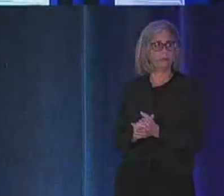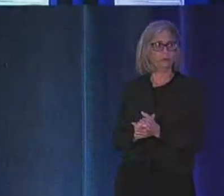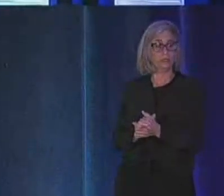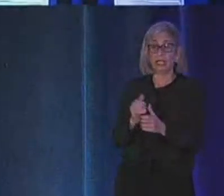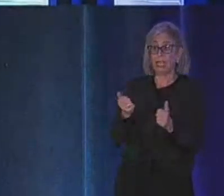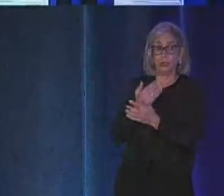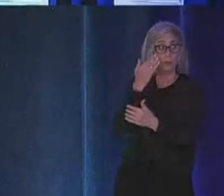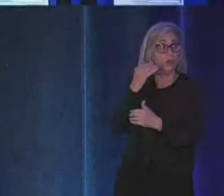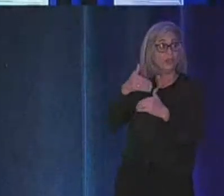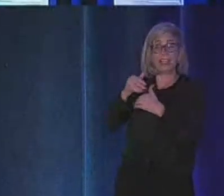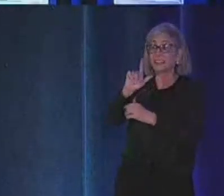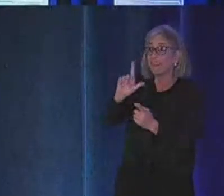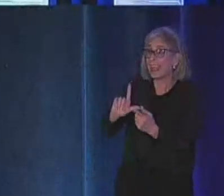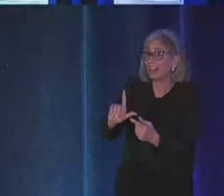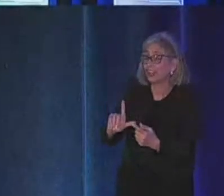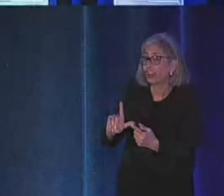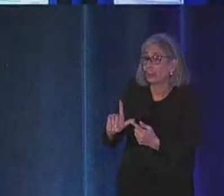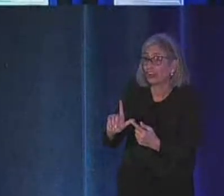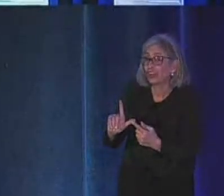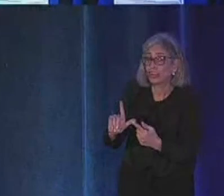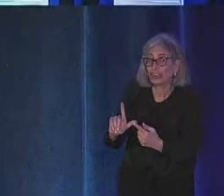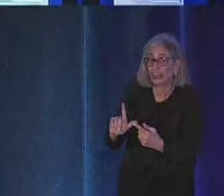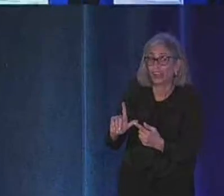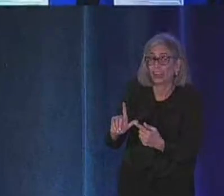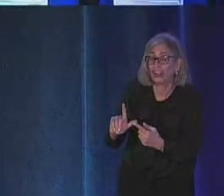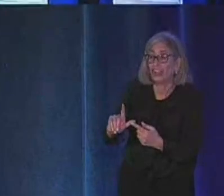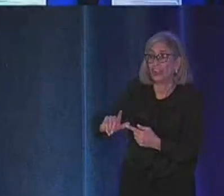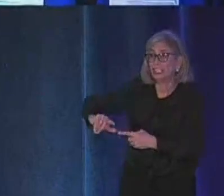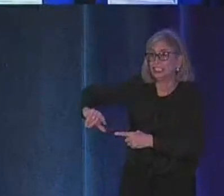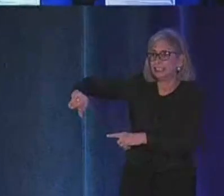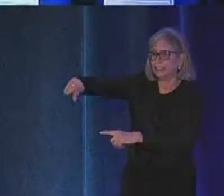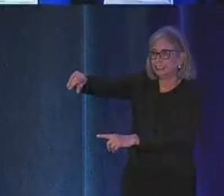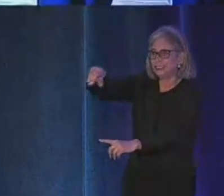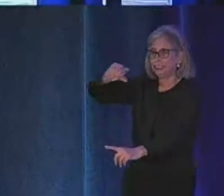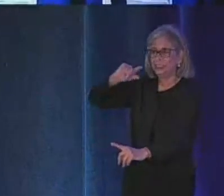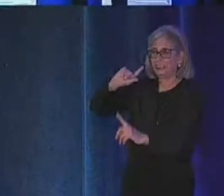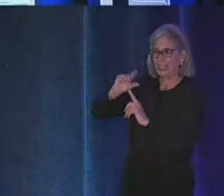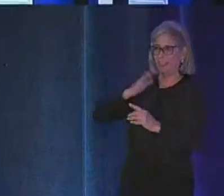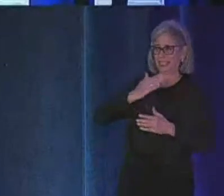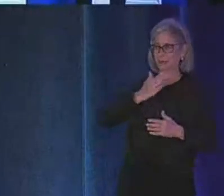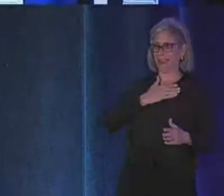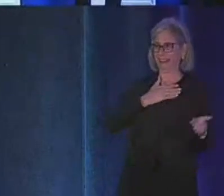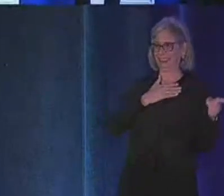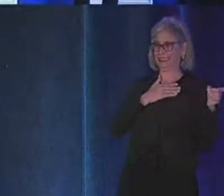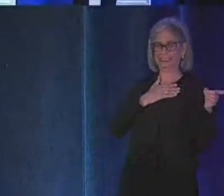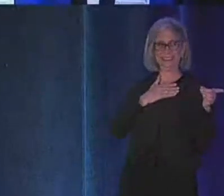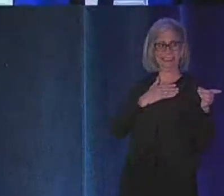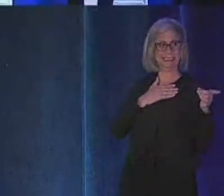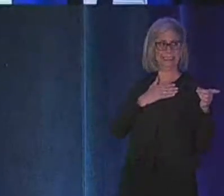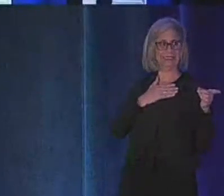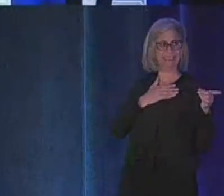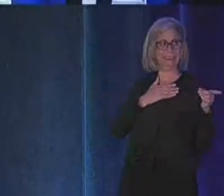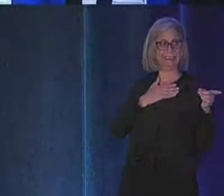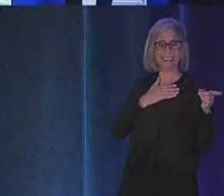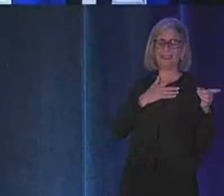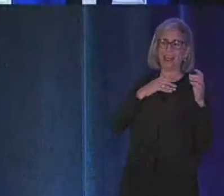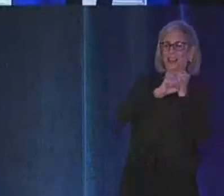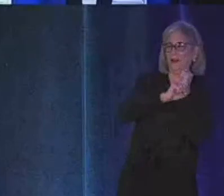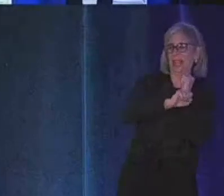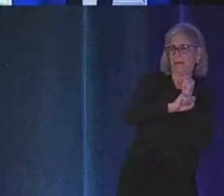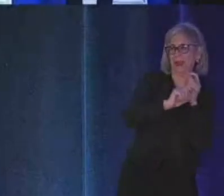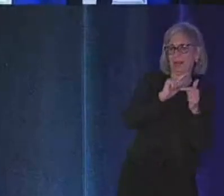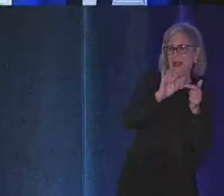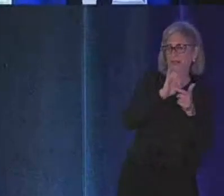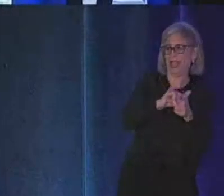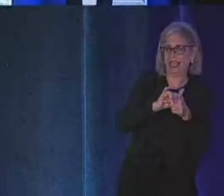Anyone know what the next letter is? Okay, that actually is mine. They put out a little campaign,